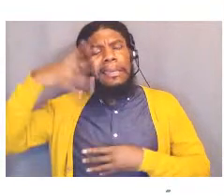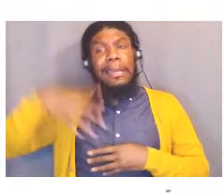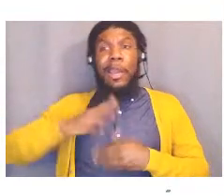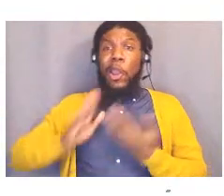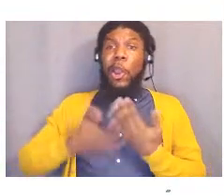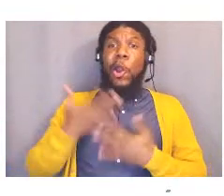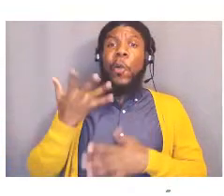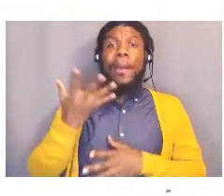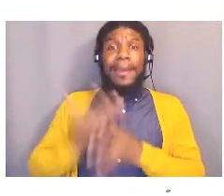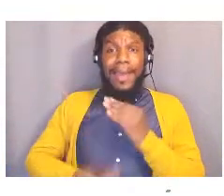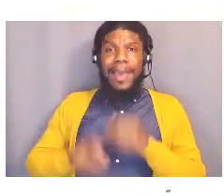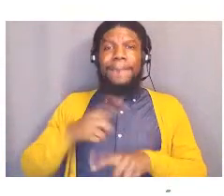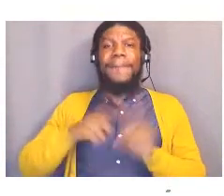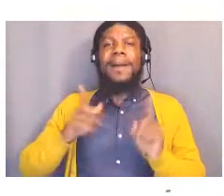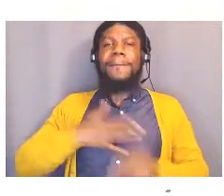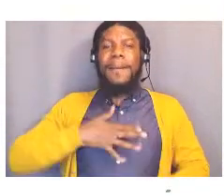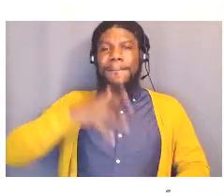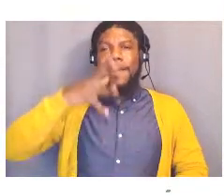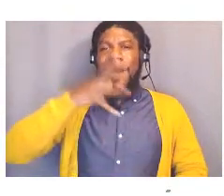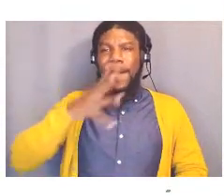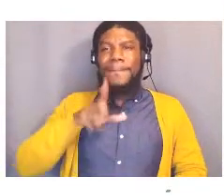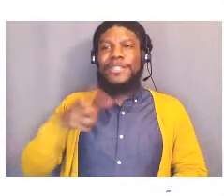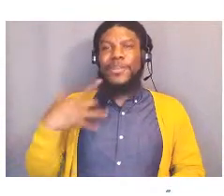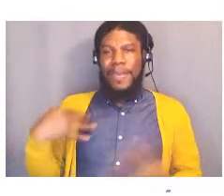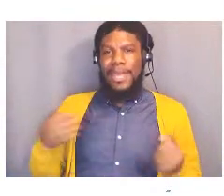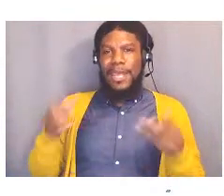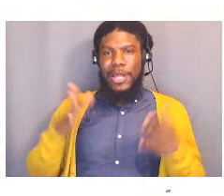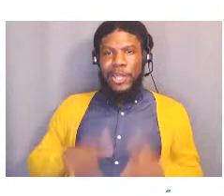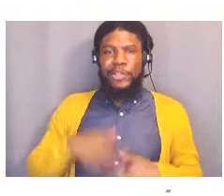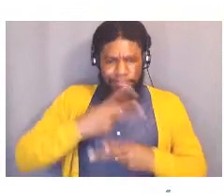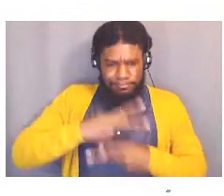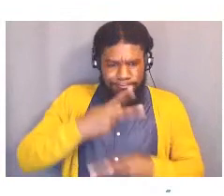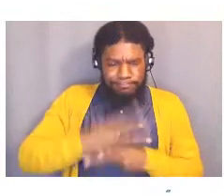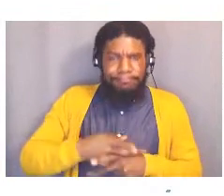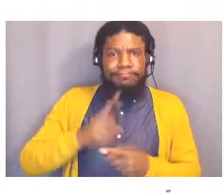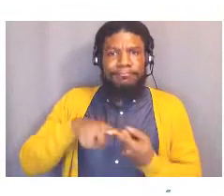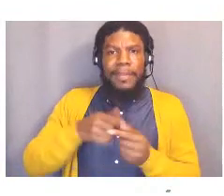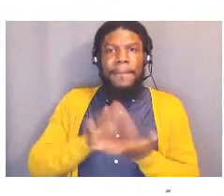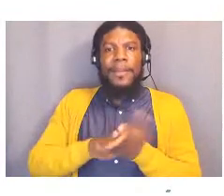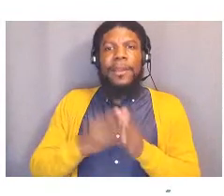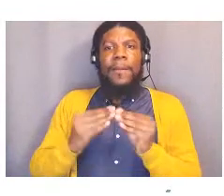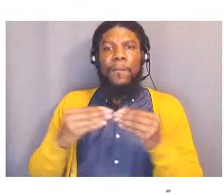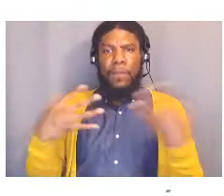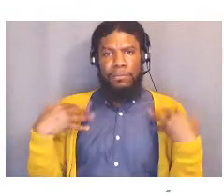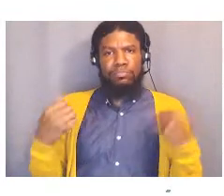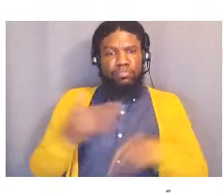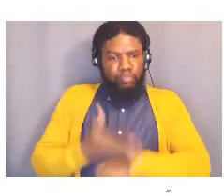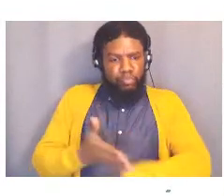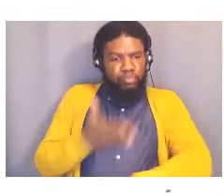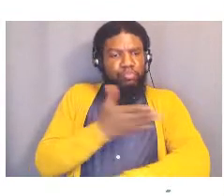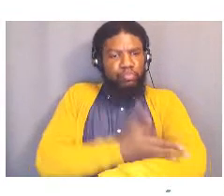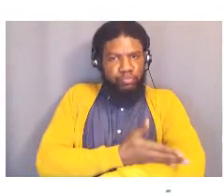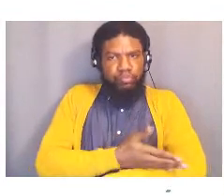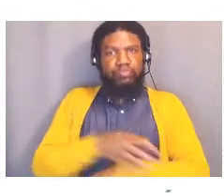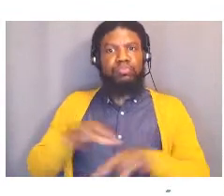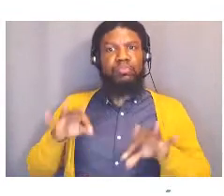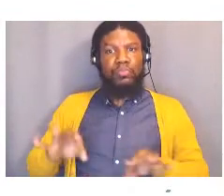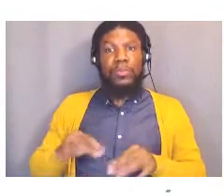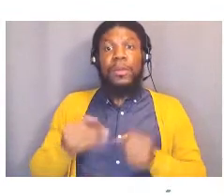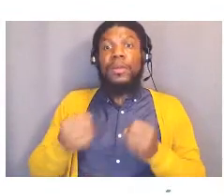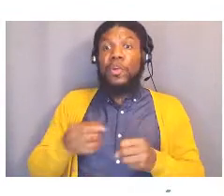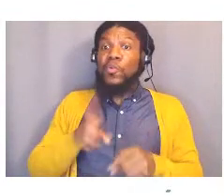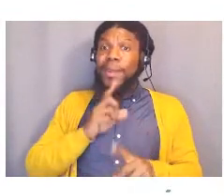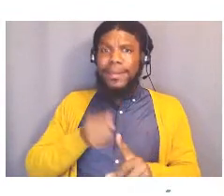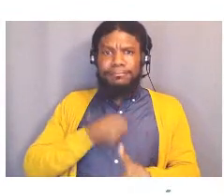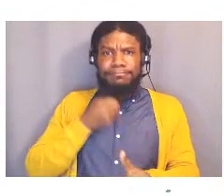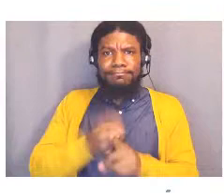a healer, nursed me back to health. But from that point on, two things happened. When I was in that coma, that's when